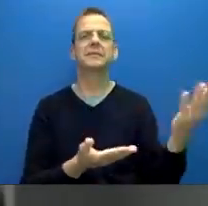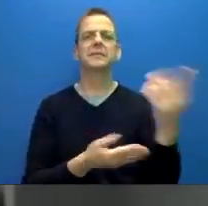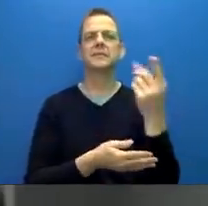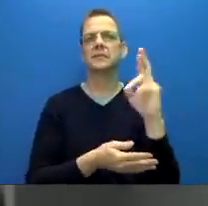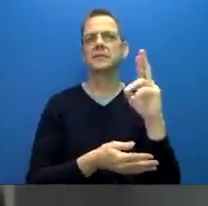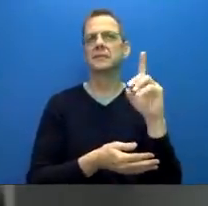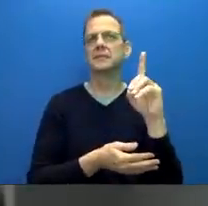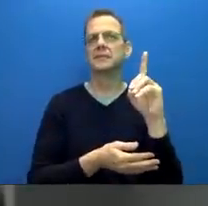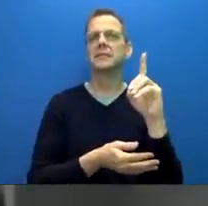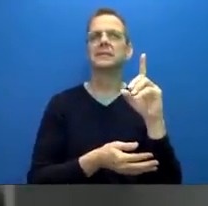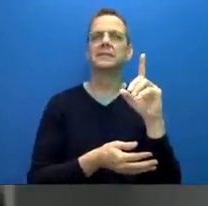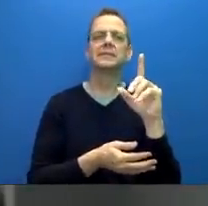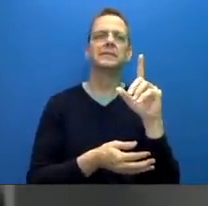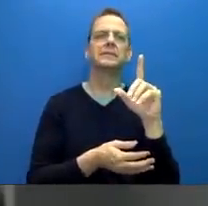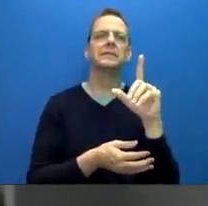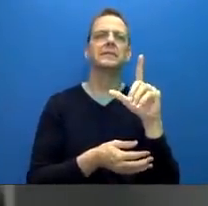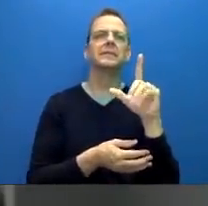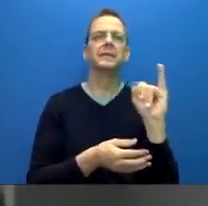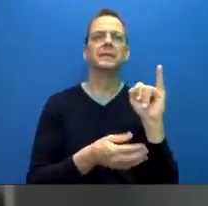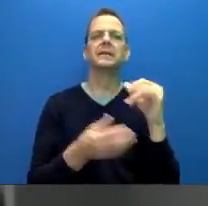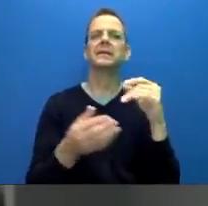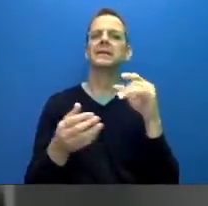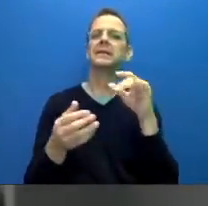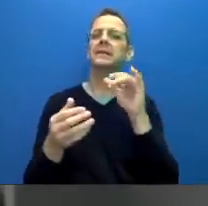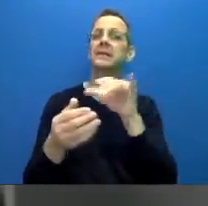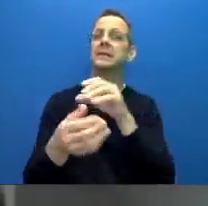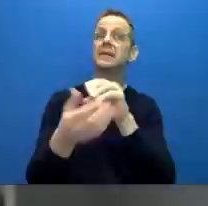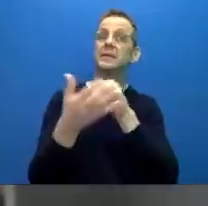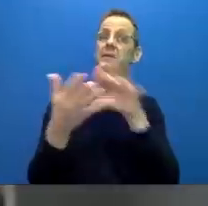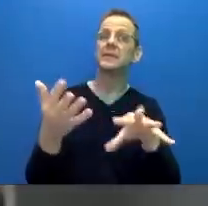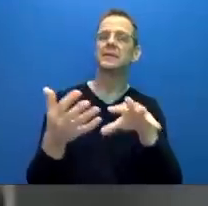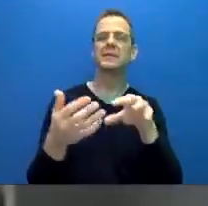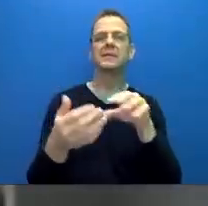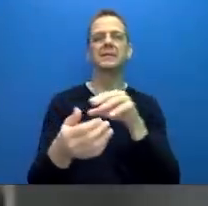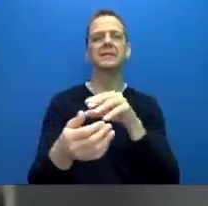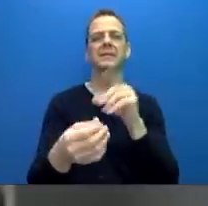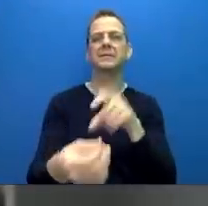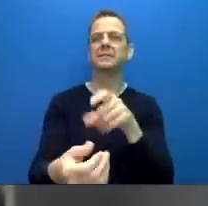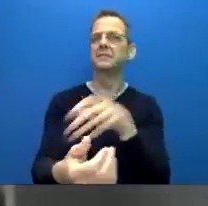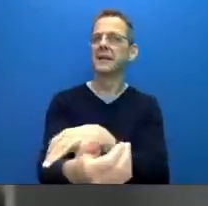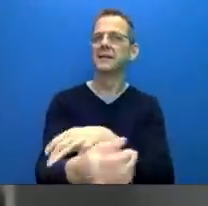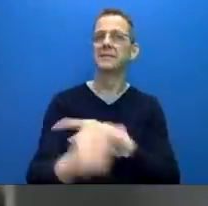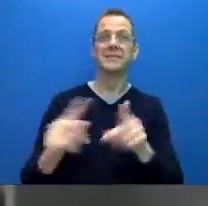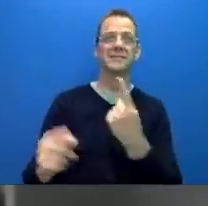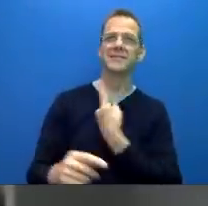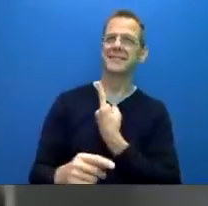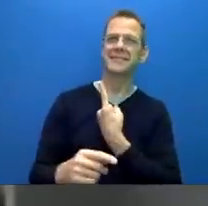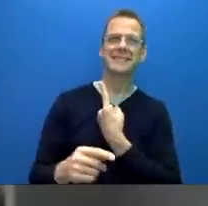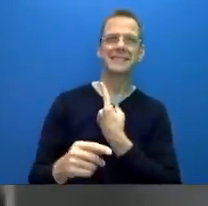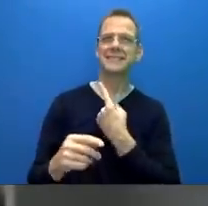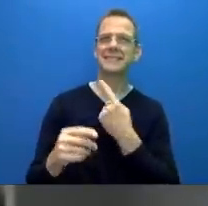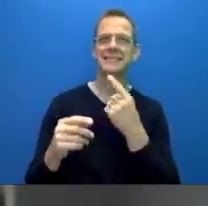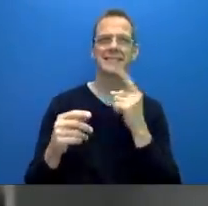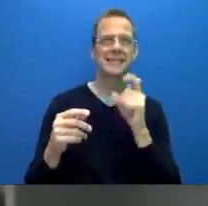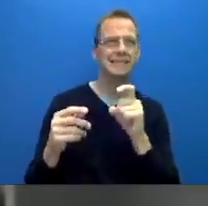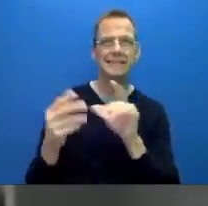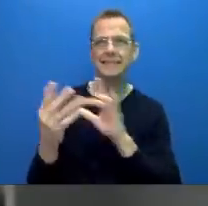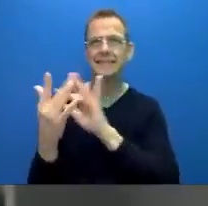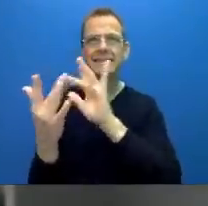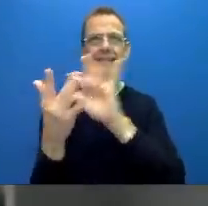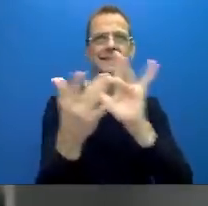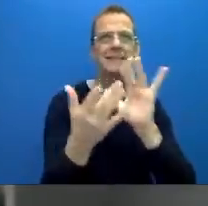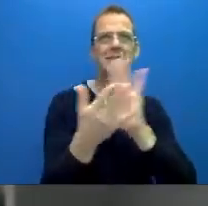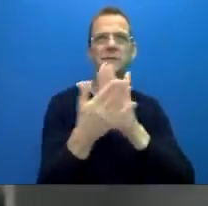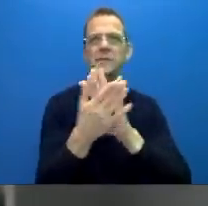find other parents in your school that, you know, support the stances that science has shown us, it's better